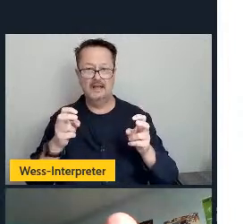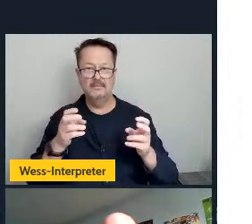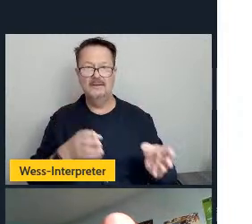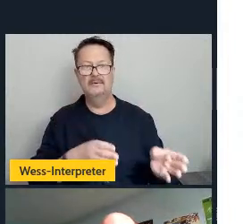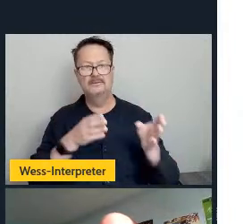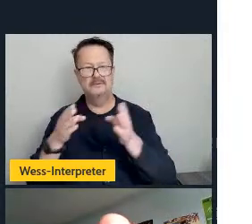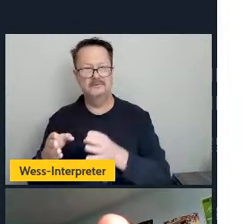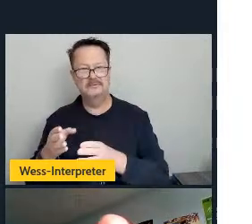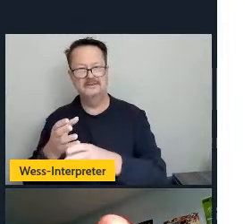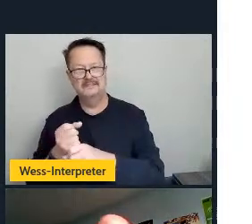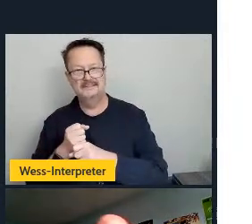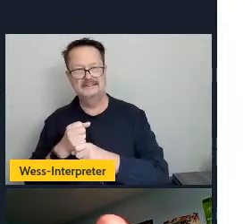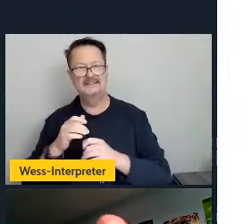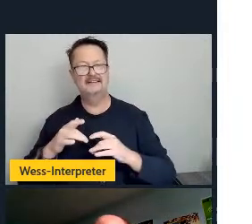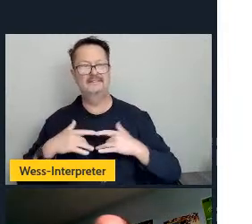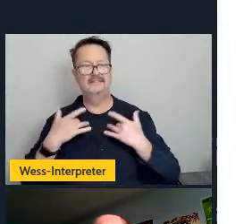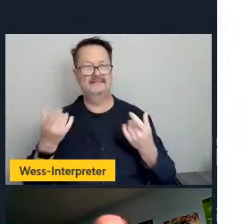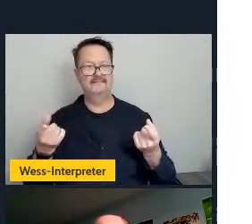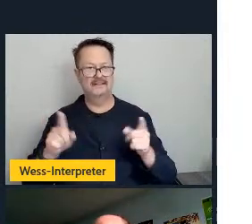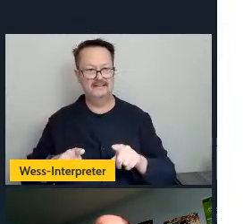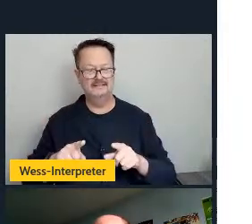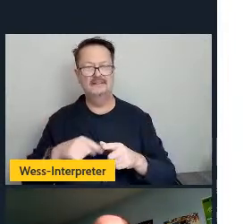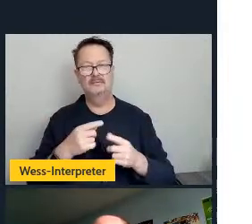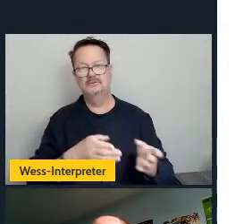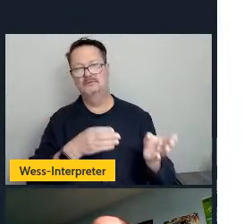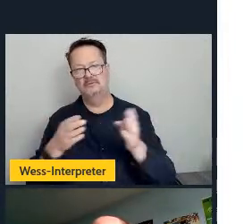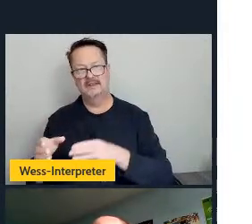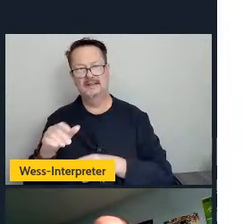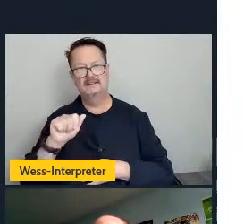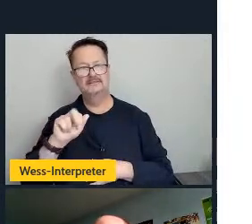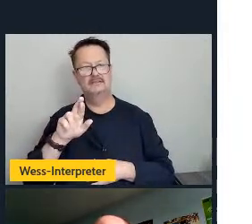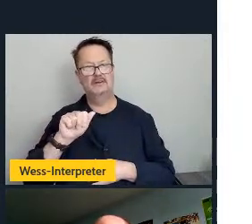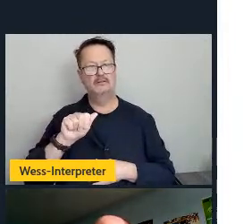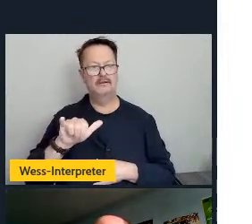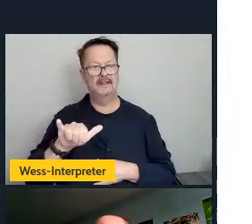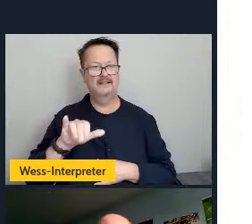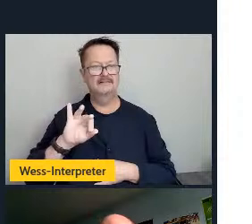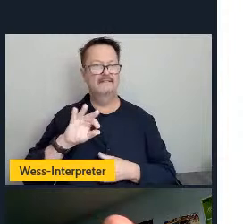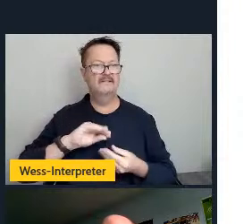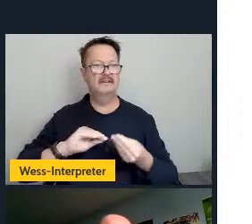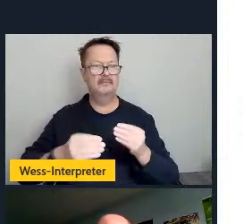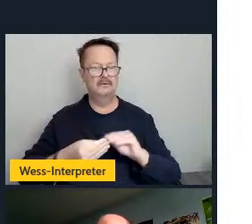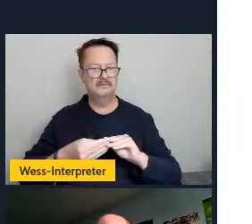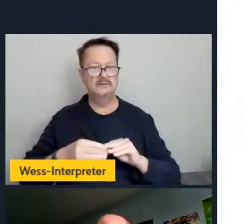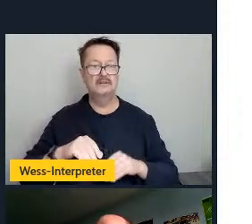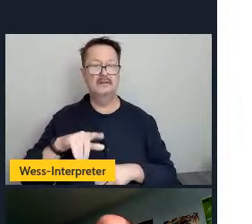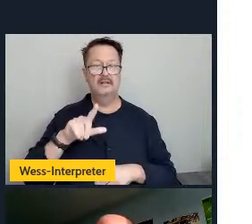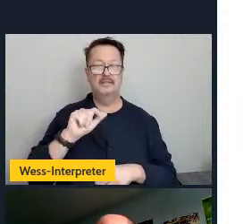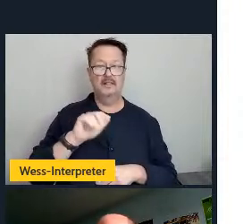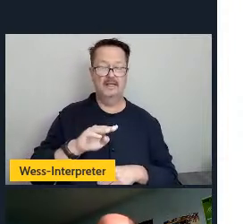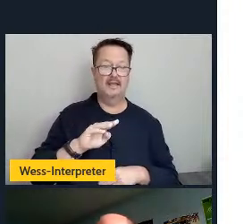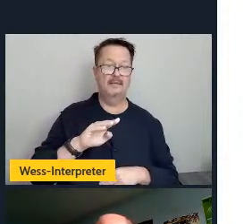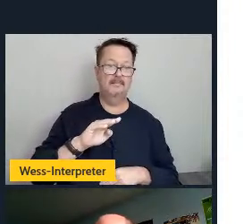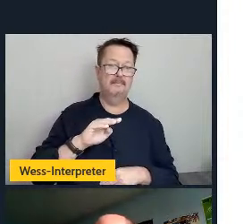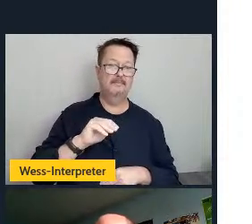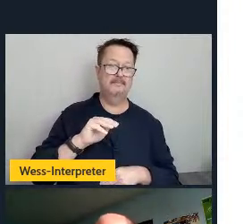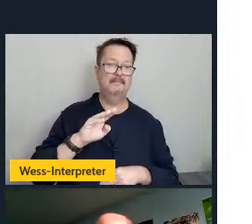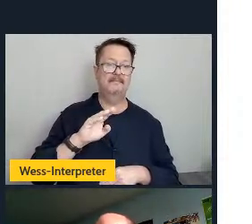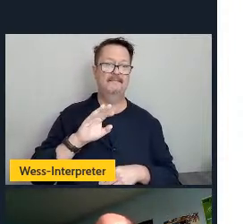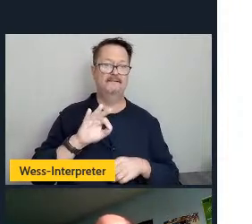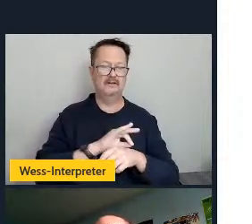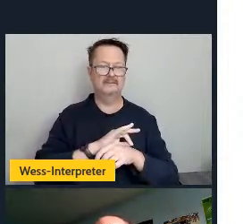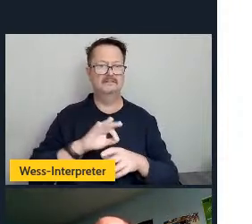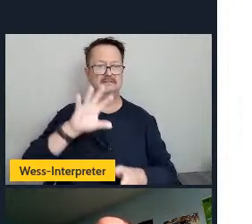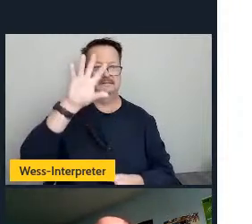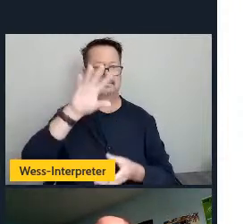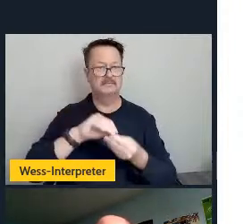events which contain arrays of numbers. The Lambda function sums up the numbers, and if the total is